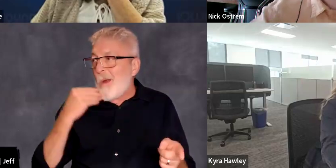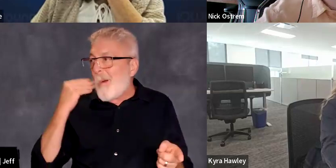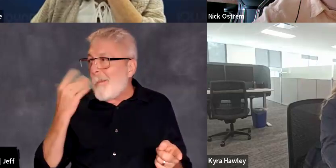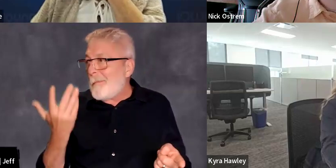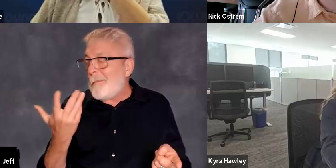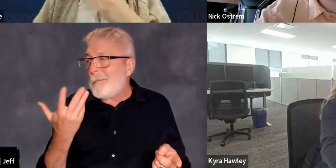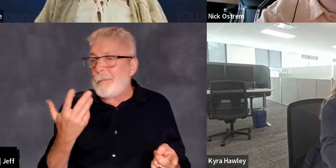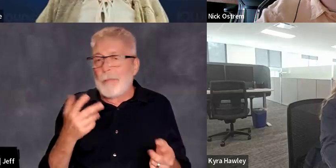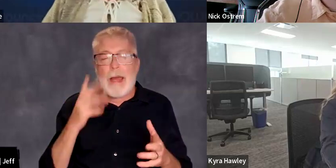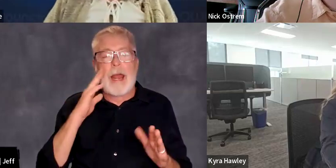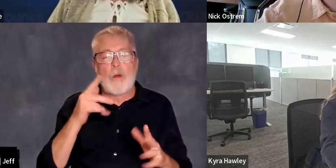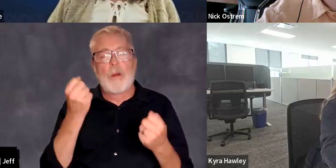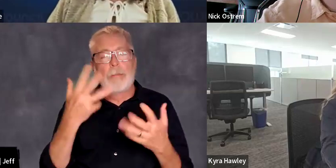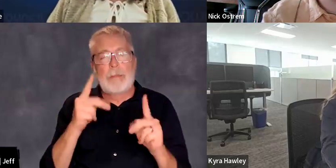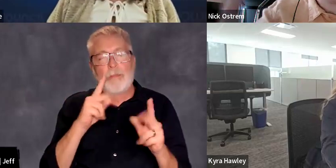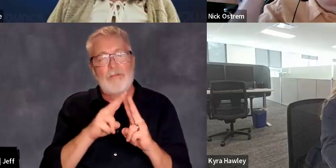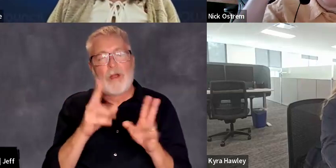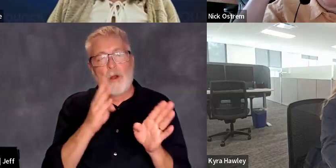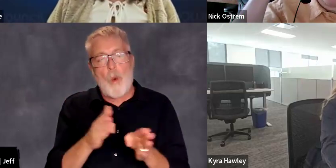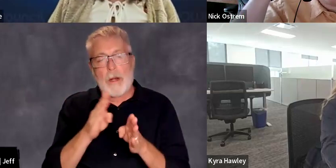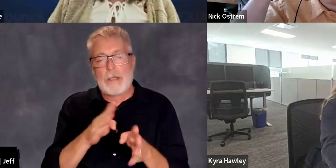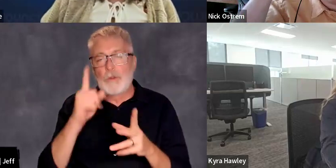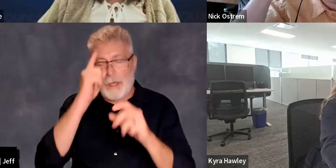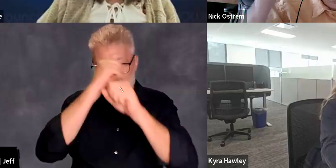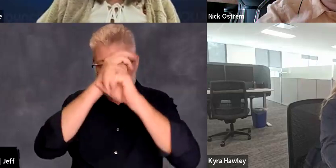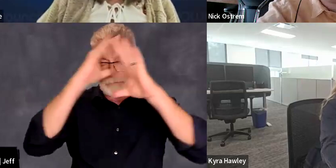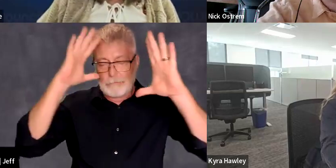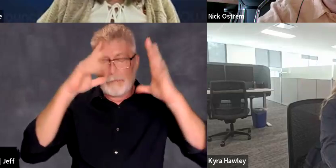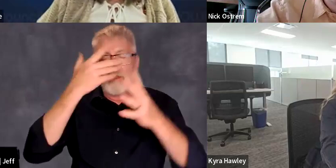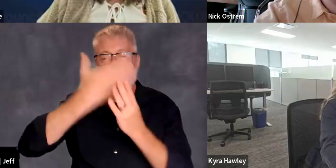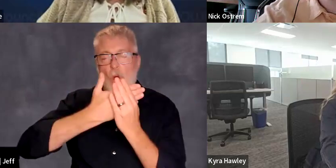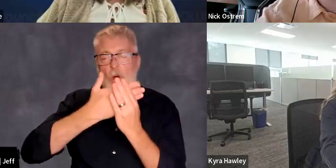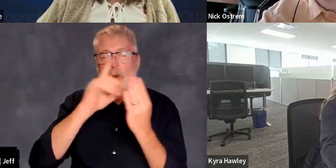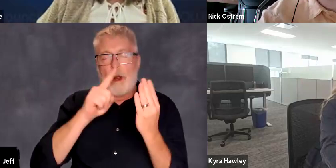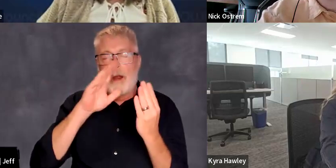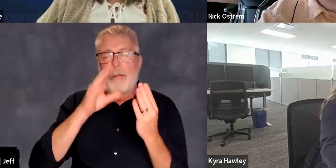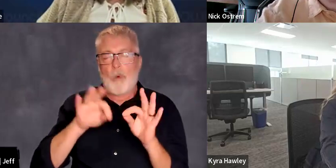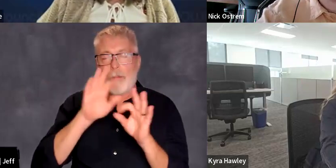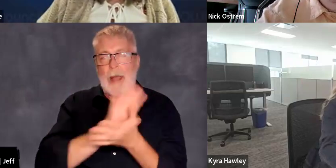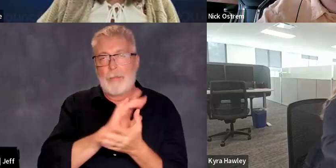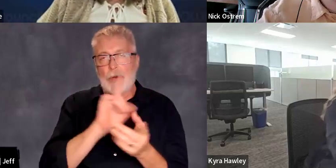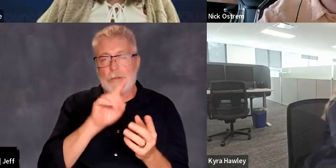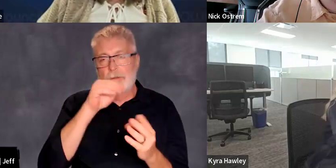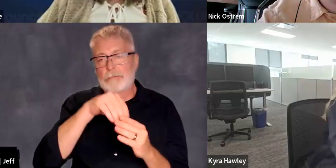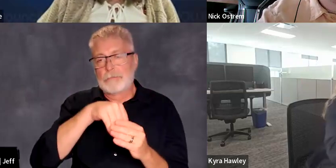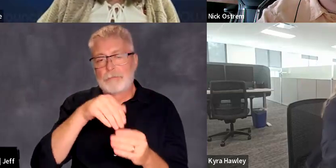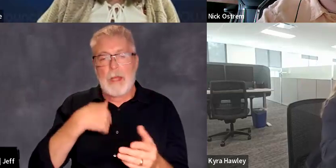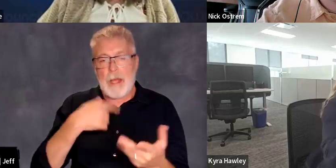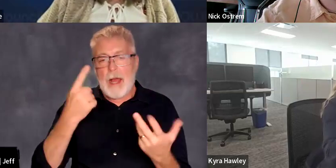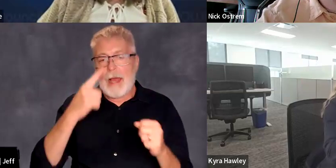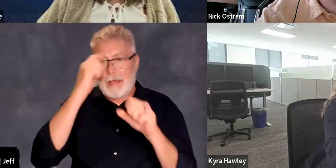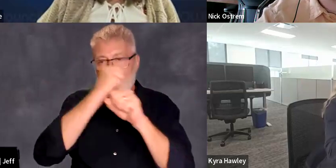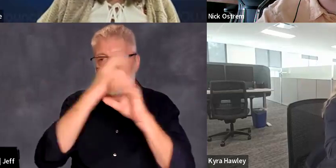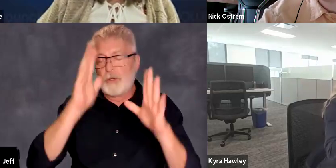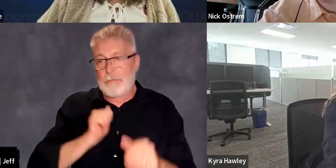very organized people, and you probably like can picture in your head the file folder where all of those files are. I mean, I can picture it in my head for